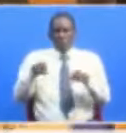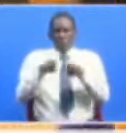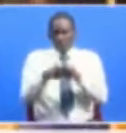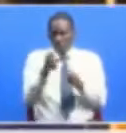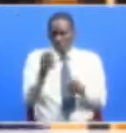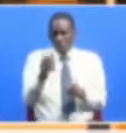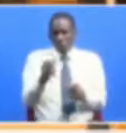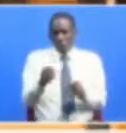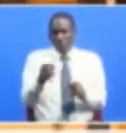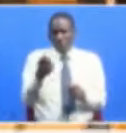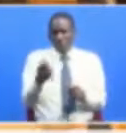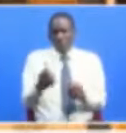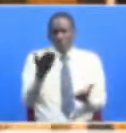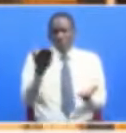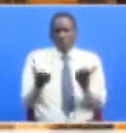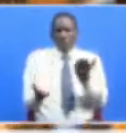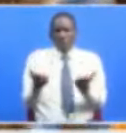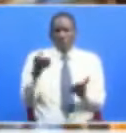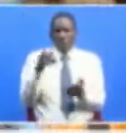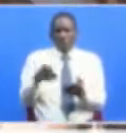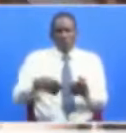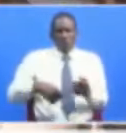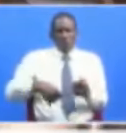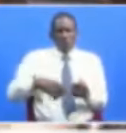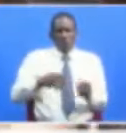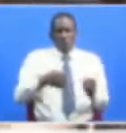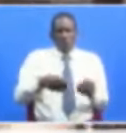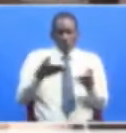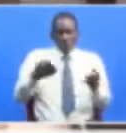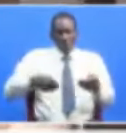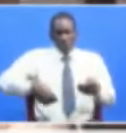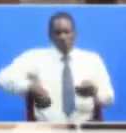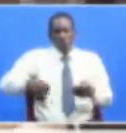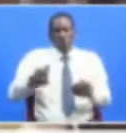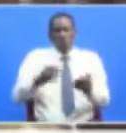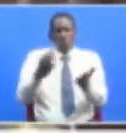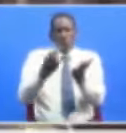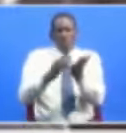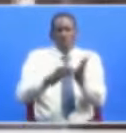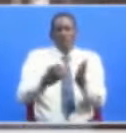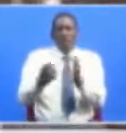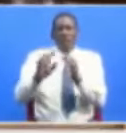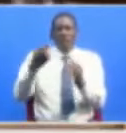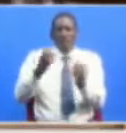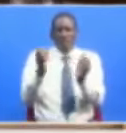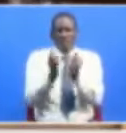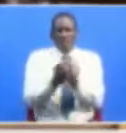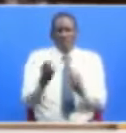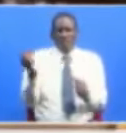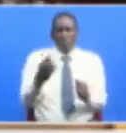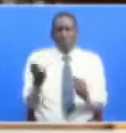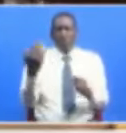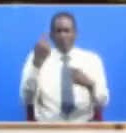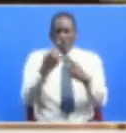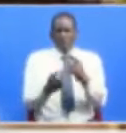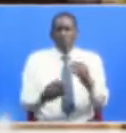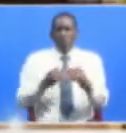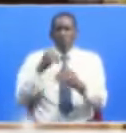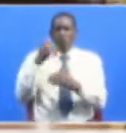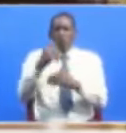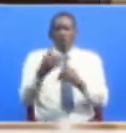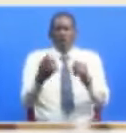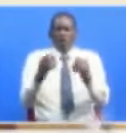of their currency. The value of goods exported to Uganda in the first 11 months of last year was more than 80